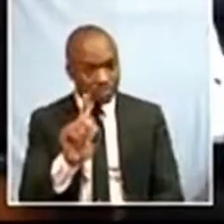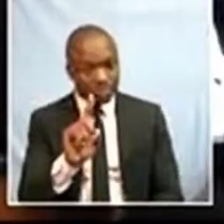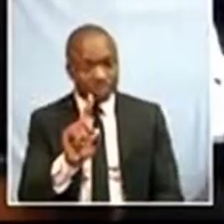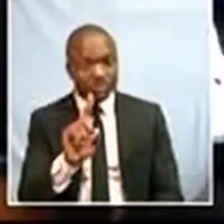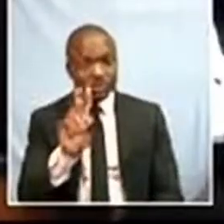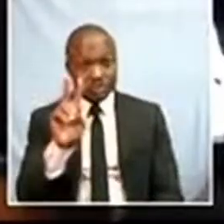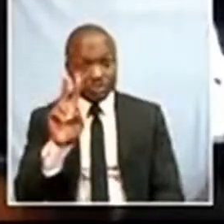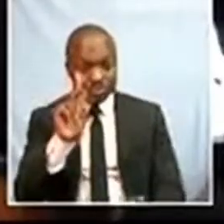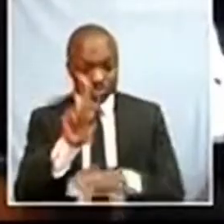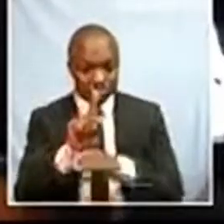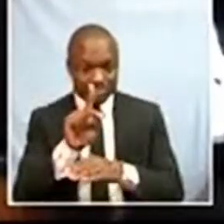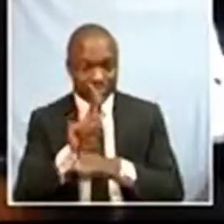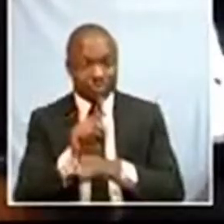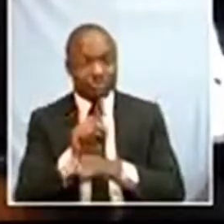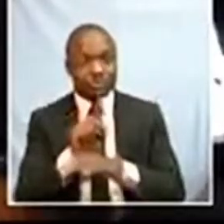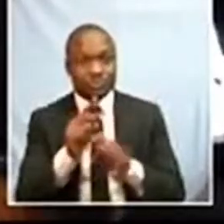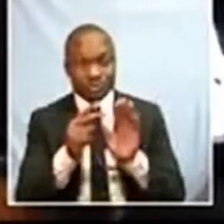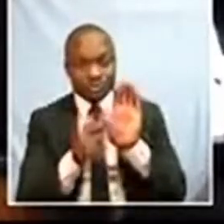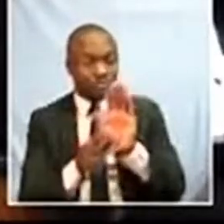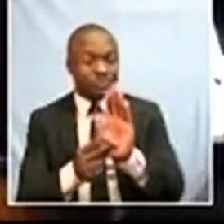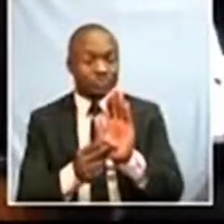two projects are showing.